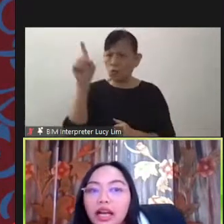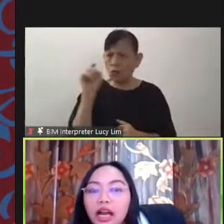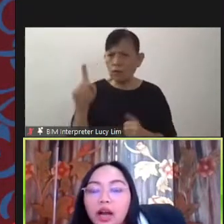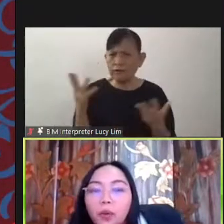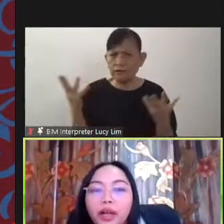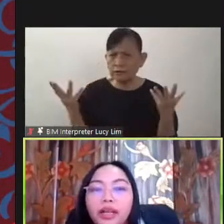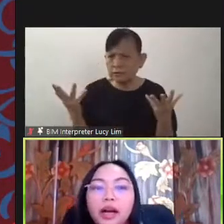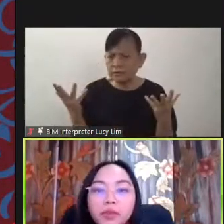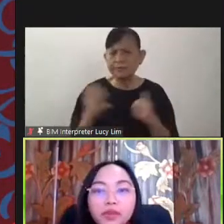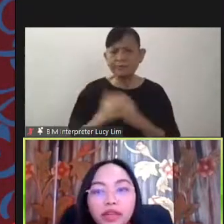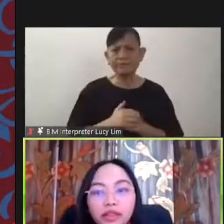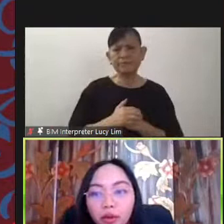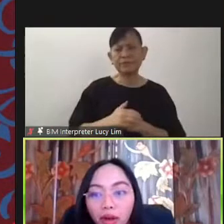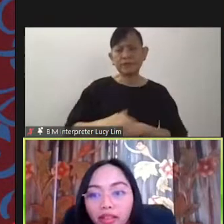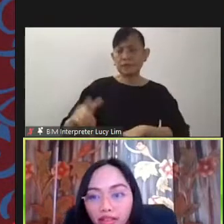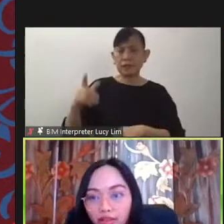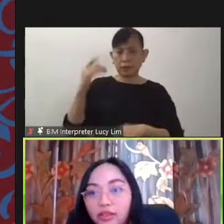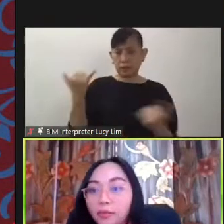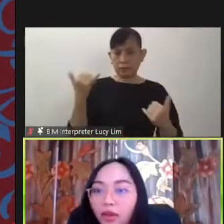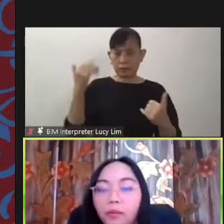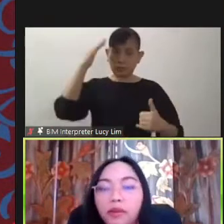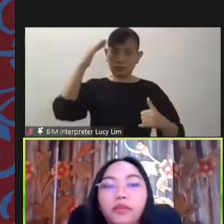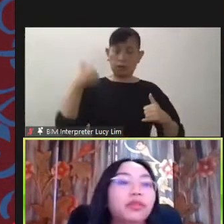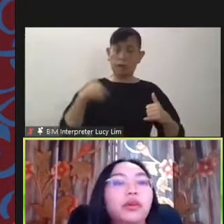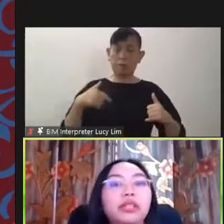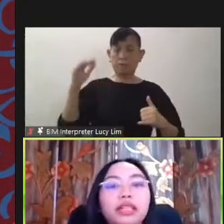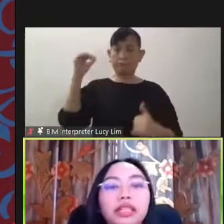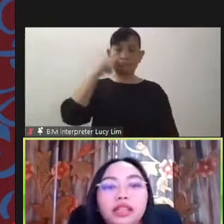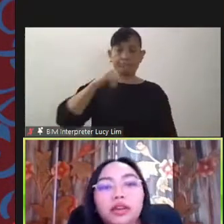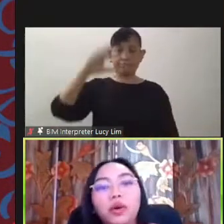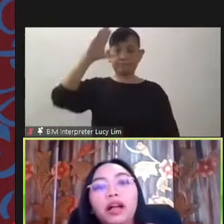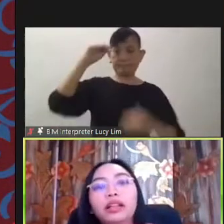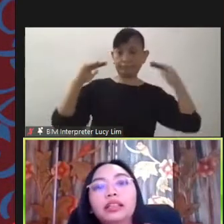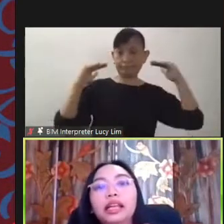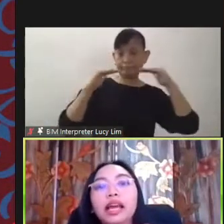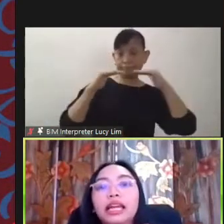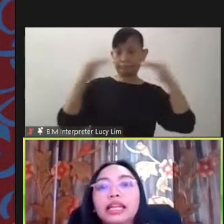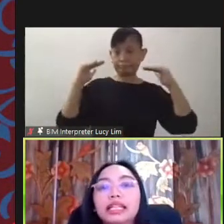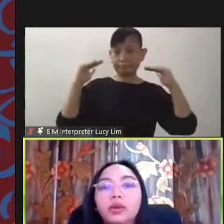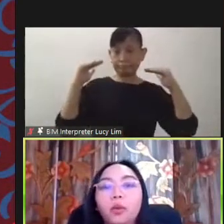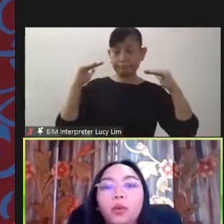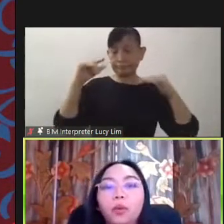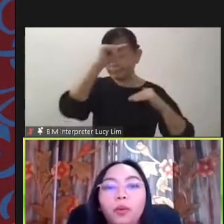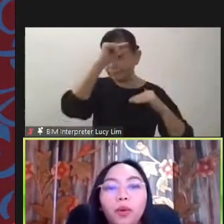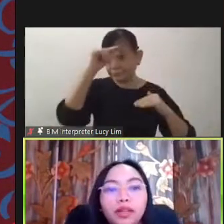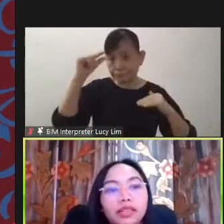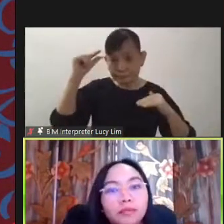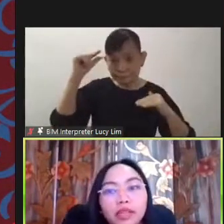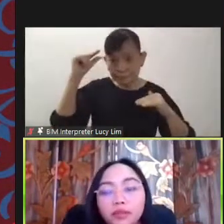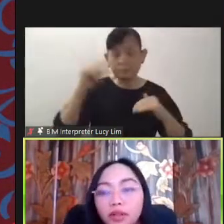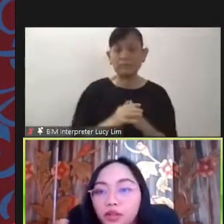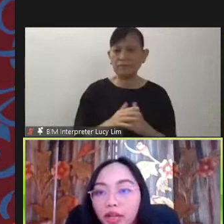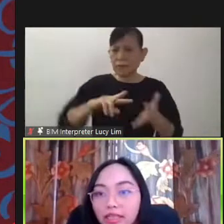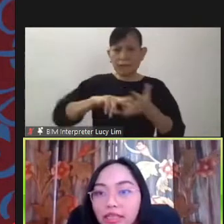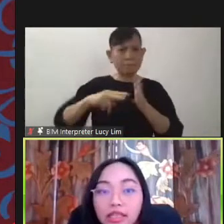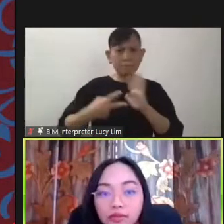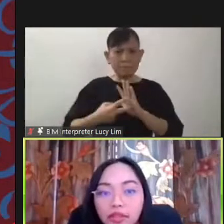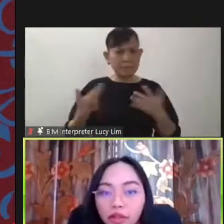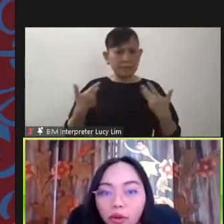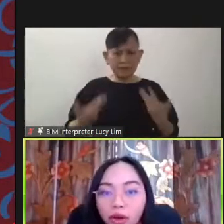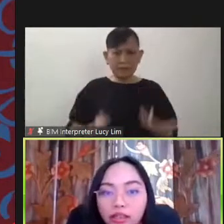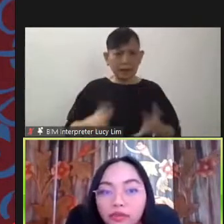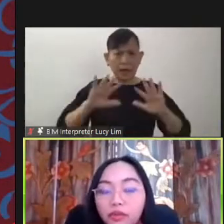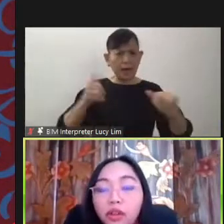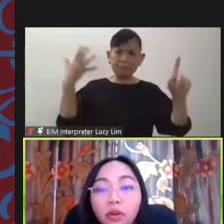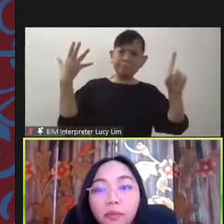is, when it comes to gender equality, because my topic for today was actually gender equality, is what does it mean for us to actually achieve